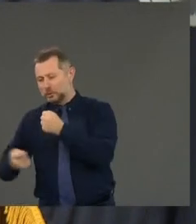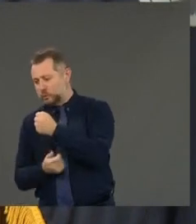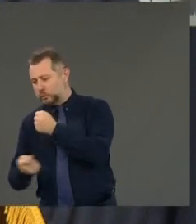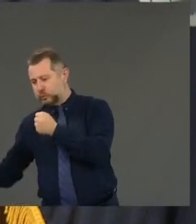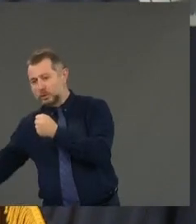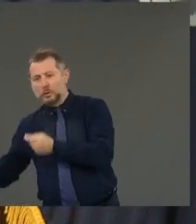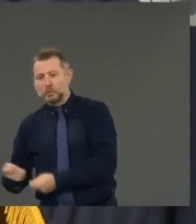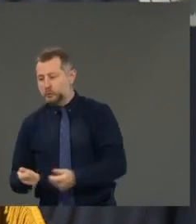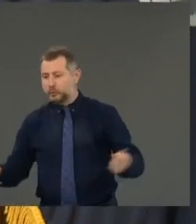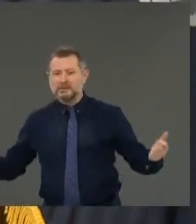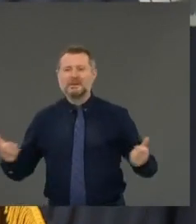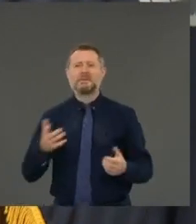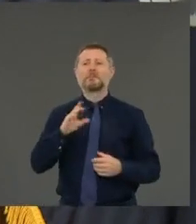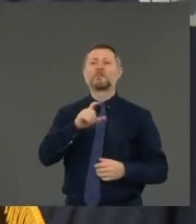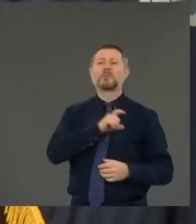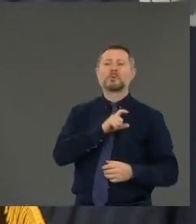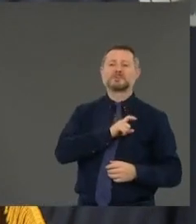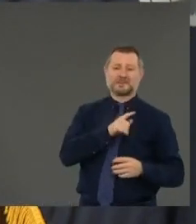demilitarize police.